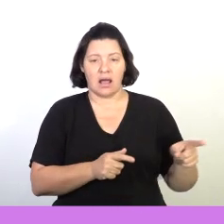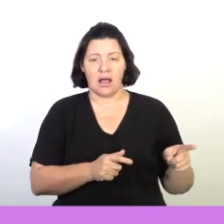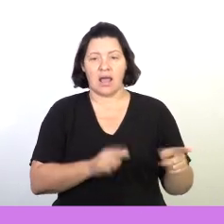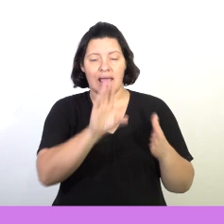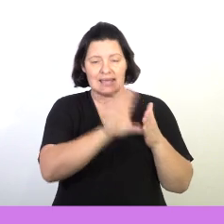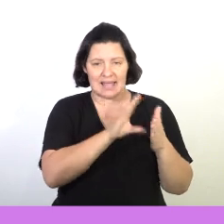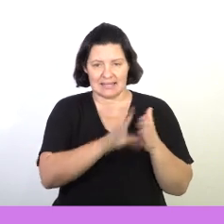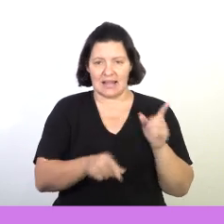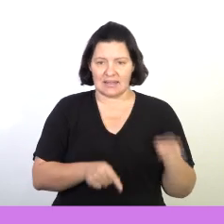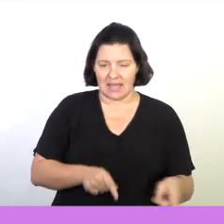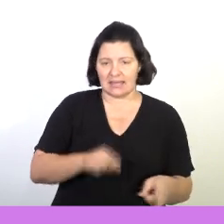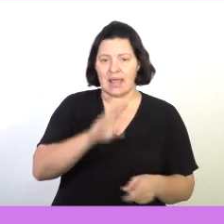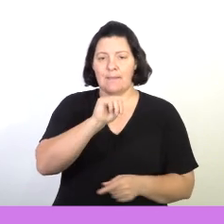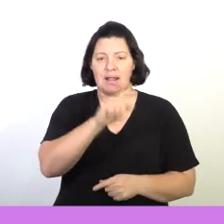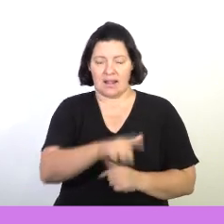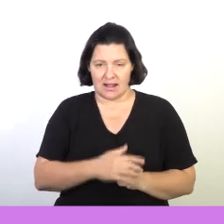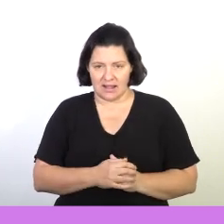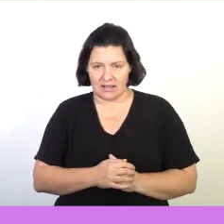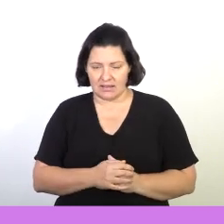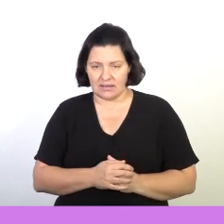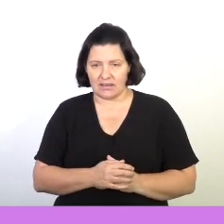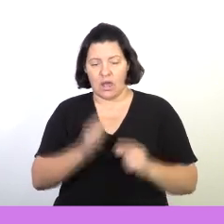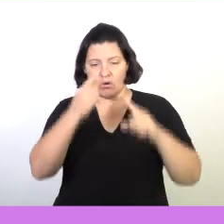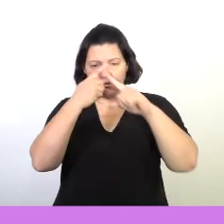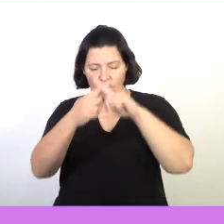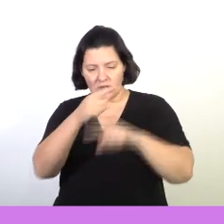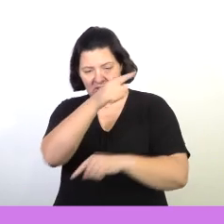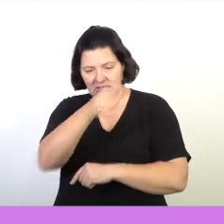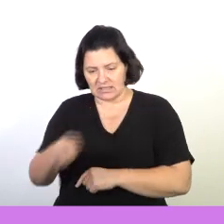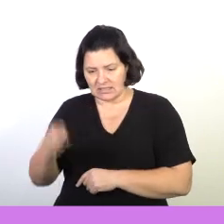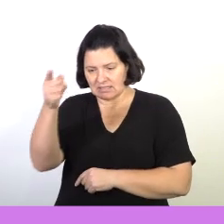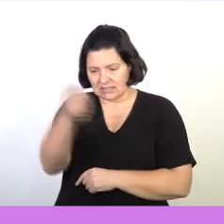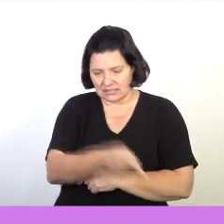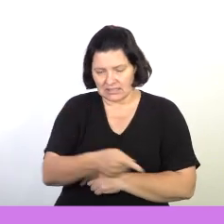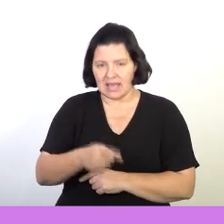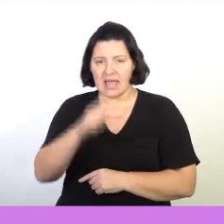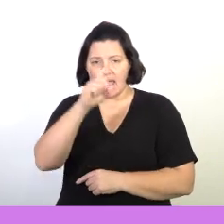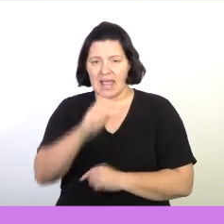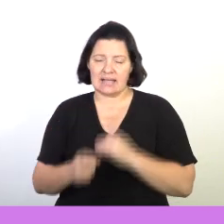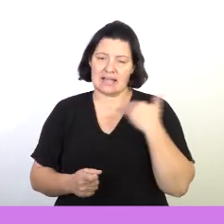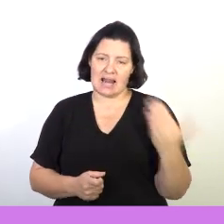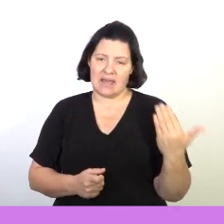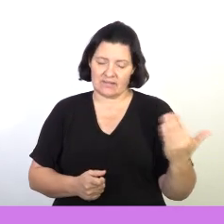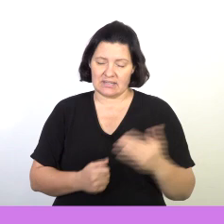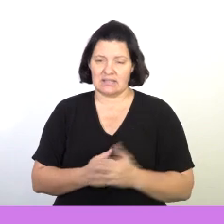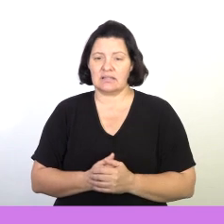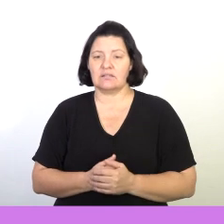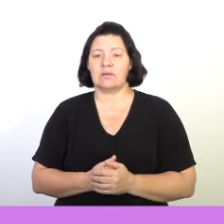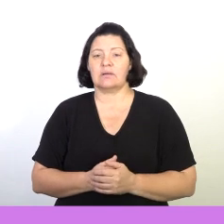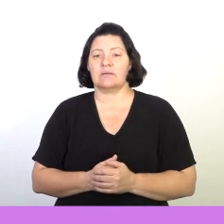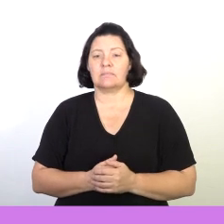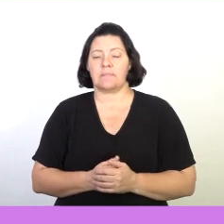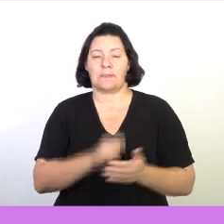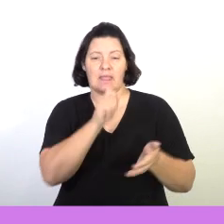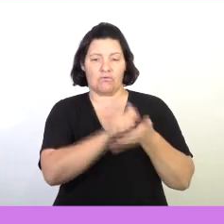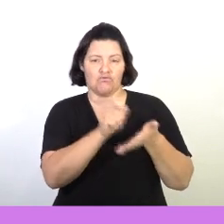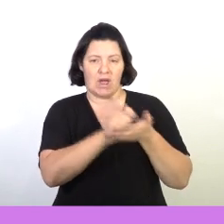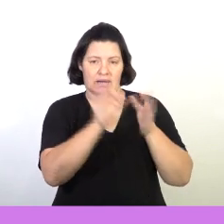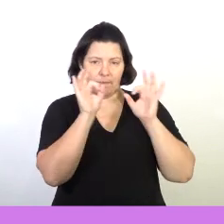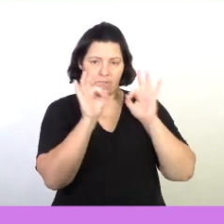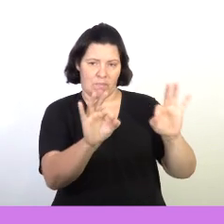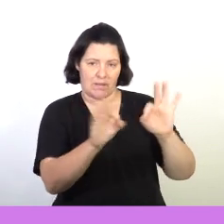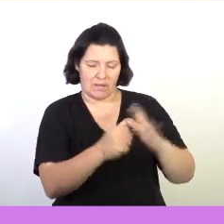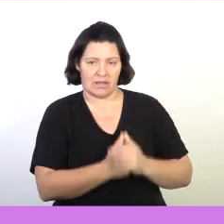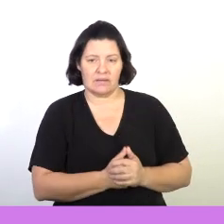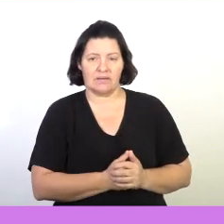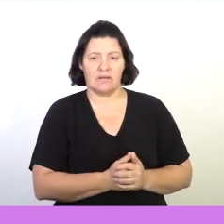cancel that milliliter over there. We cross multiply, keep x on the left hand side. So it will be, let's